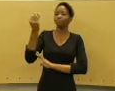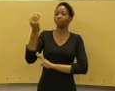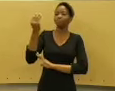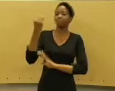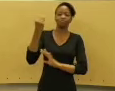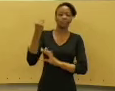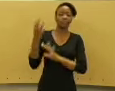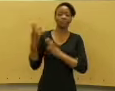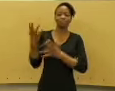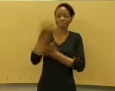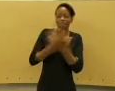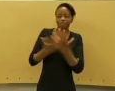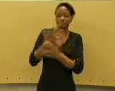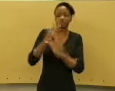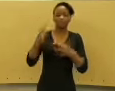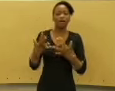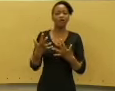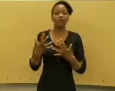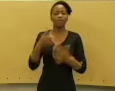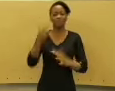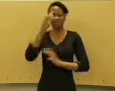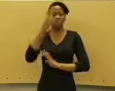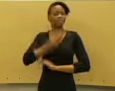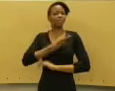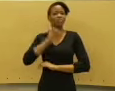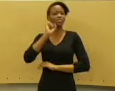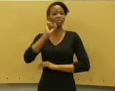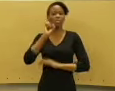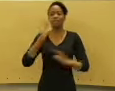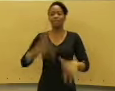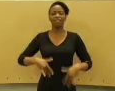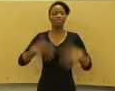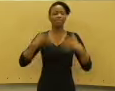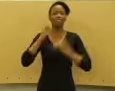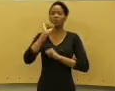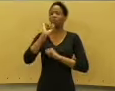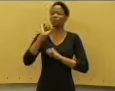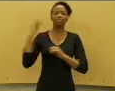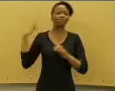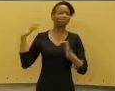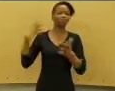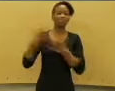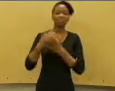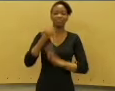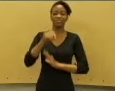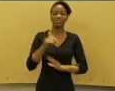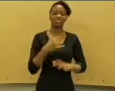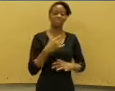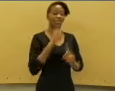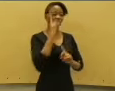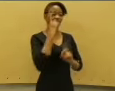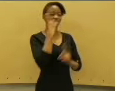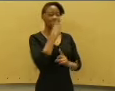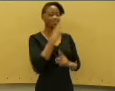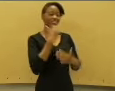experience specifically with your daughter and your journey. Okay, thanks for the question. That's very interesting.